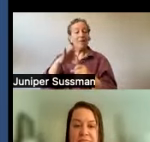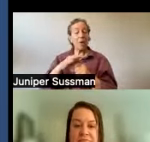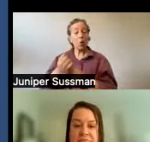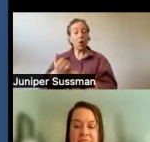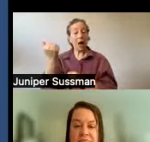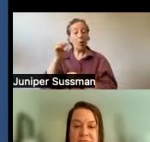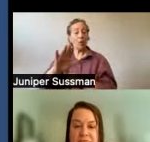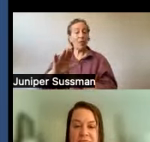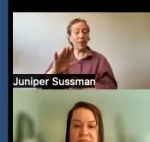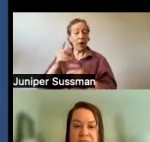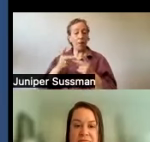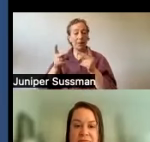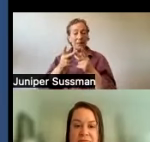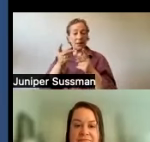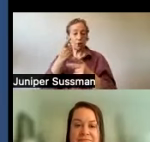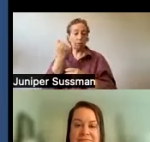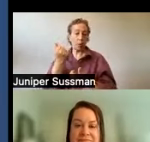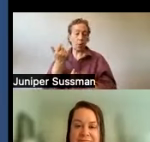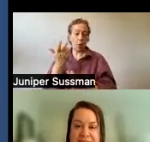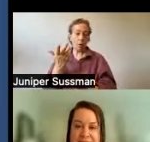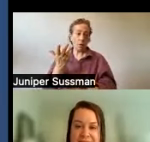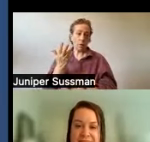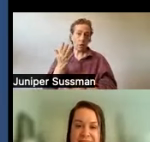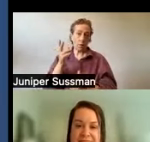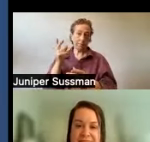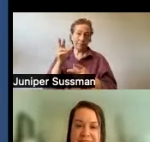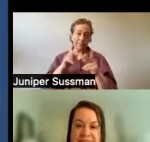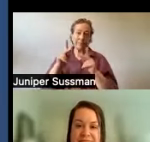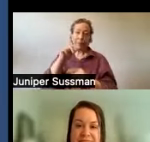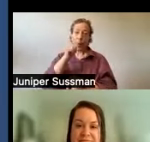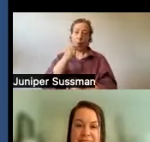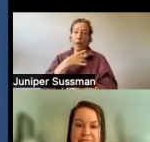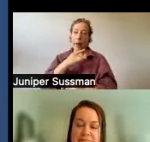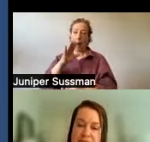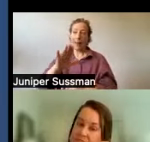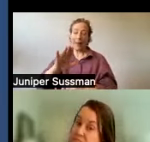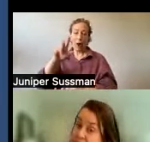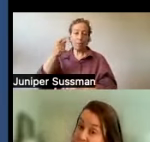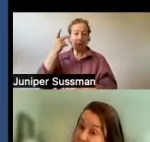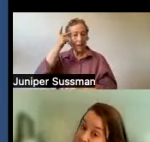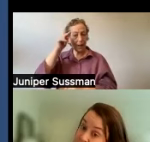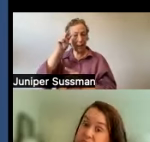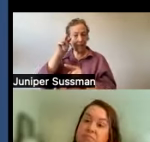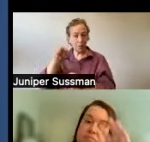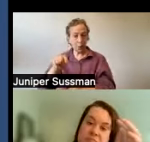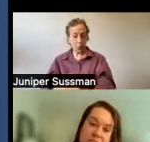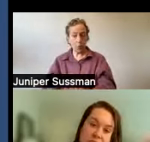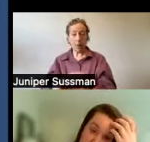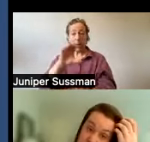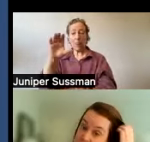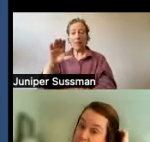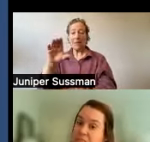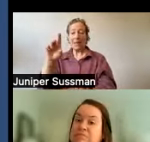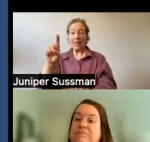boards of supervisors that don't like their political stance. I think the CDC is just, in the